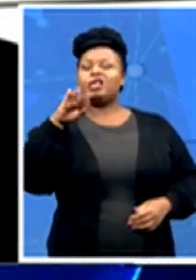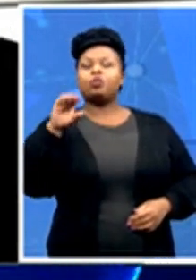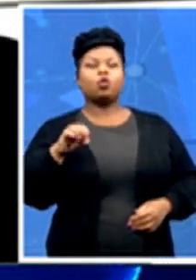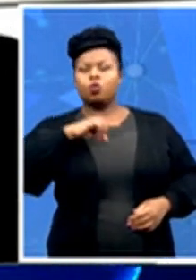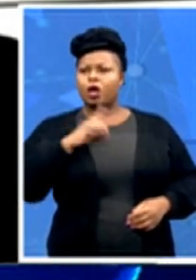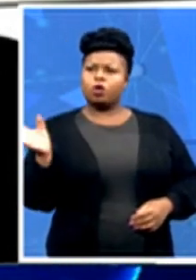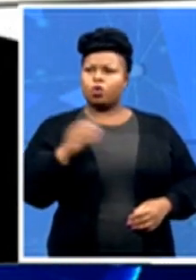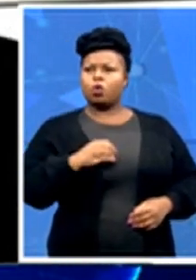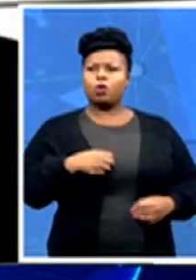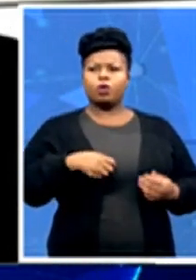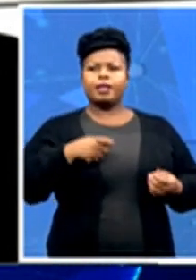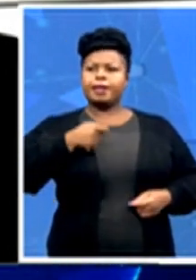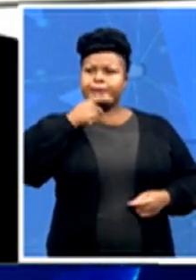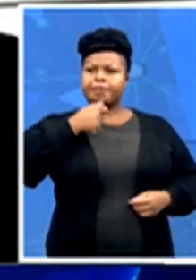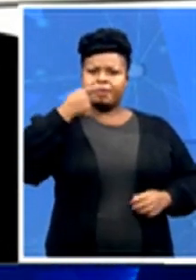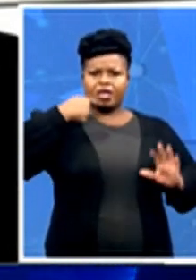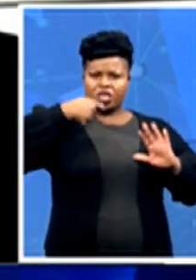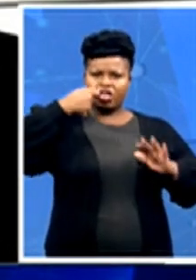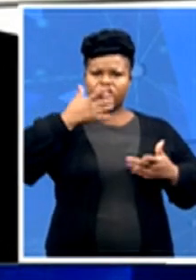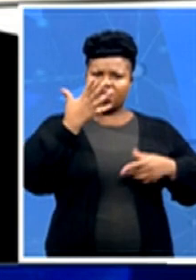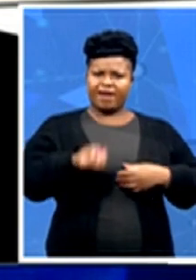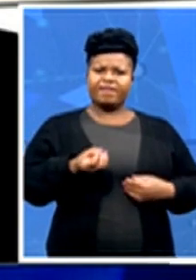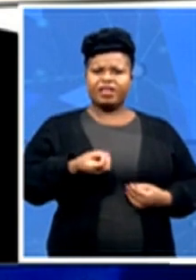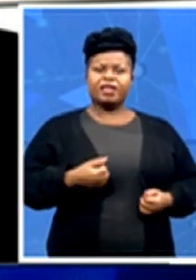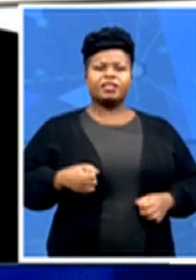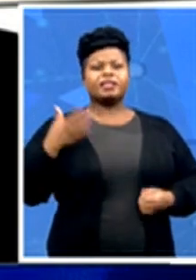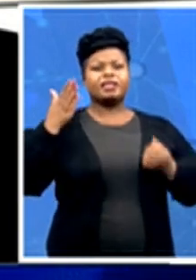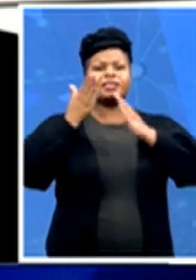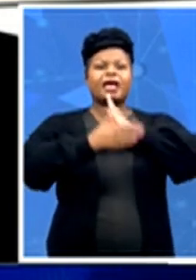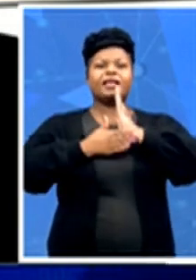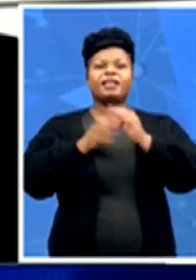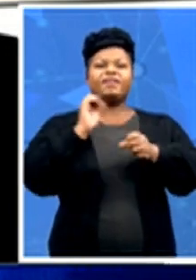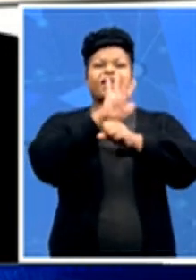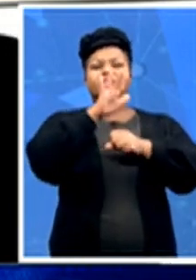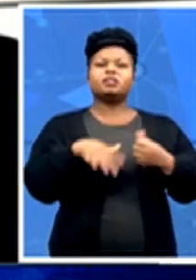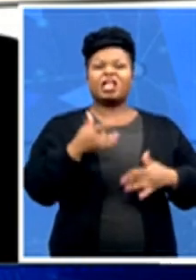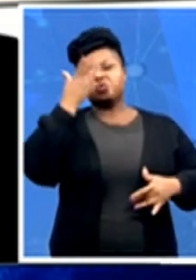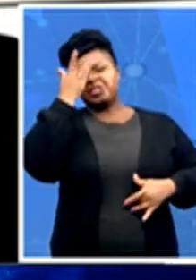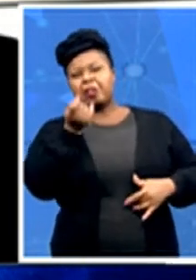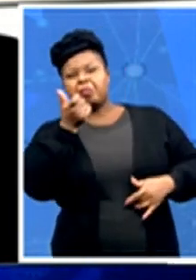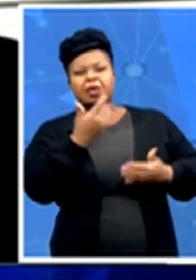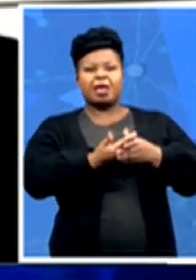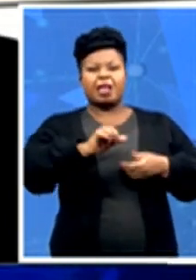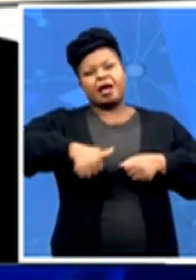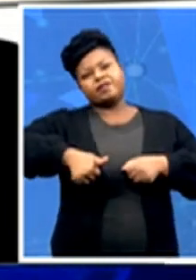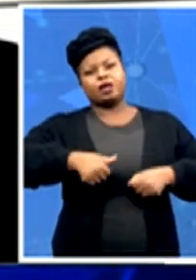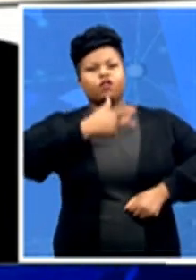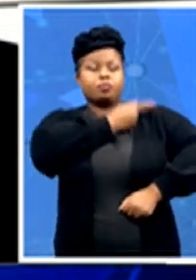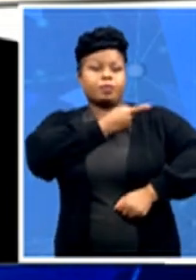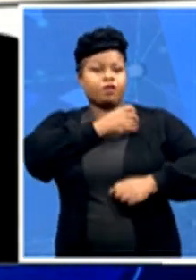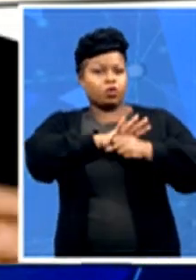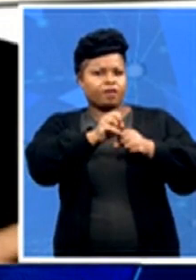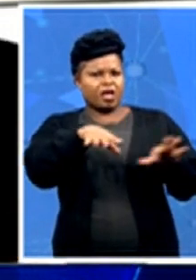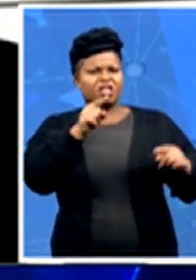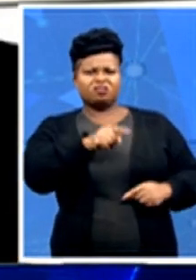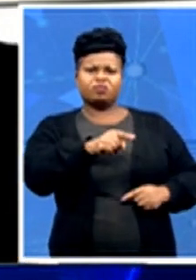we look at the side effects of the vaccines that we have for COVID-19, those vaccines tend largely to be mild.